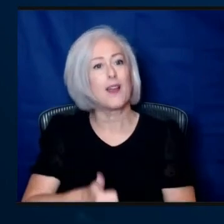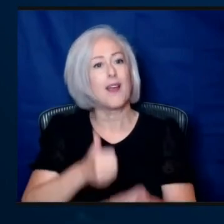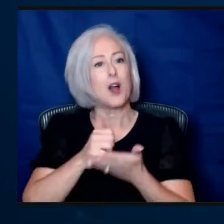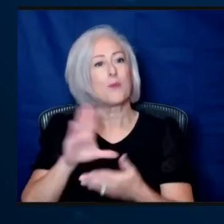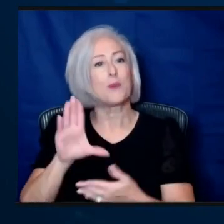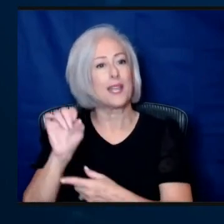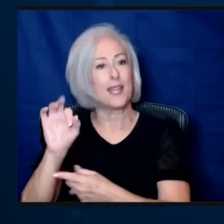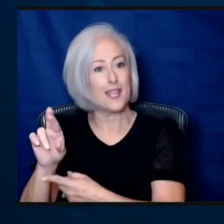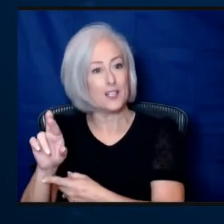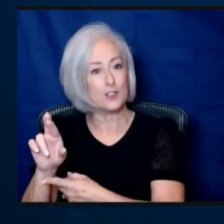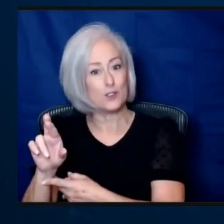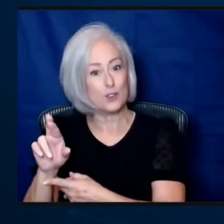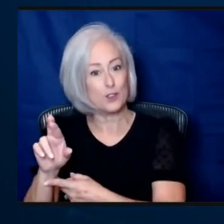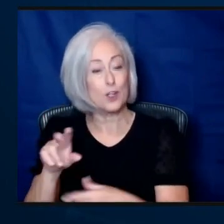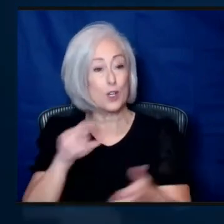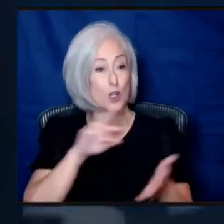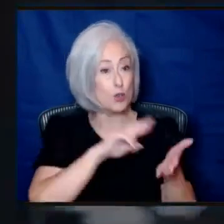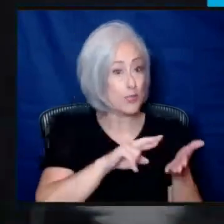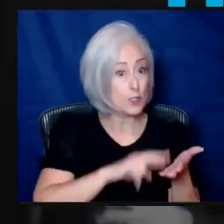DNA.